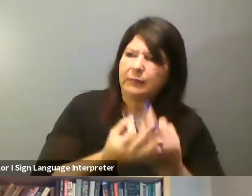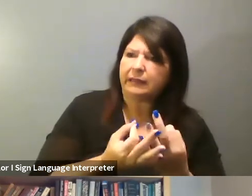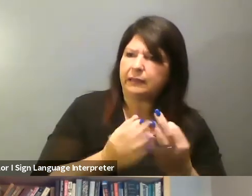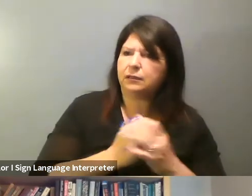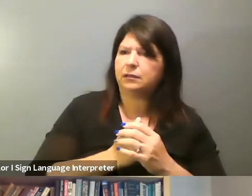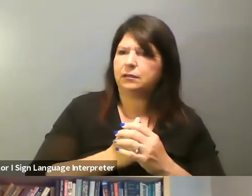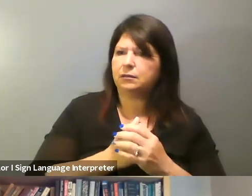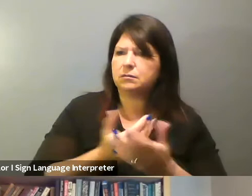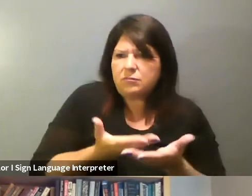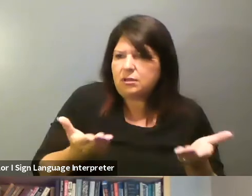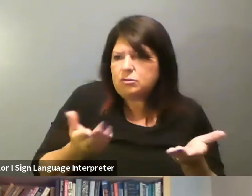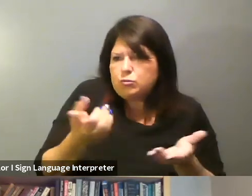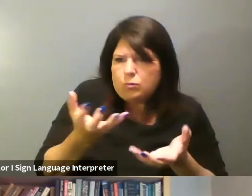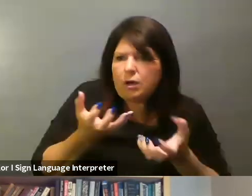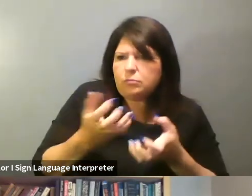want to change?